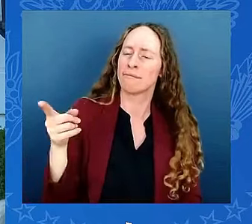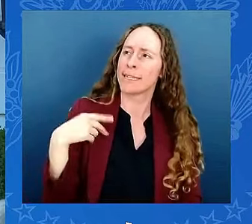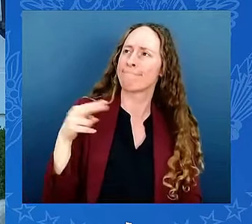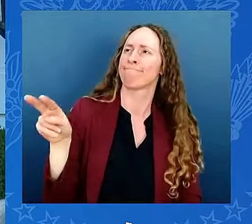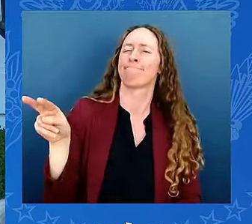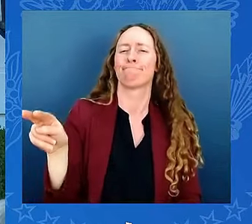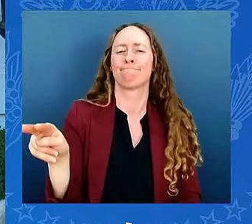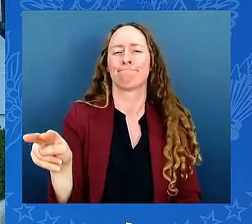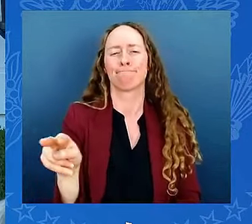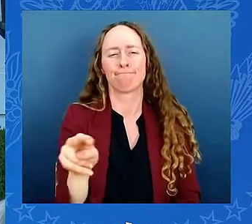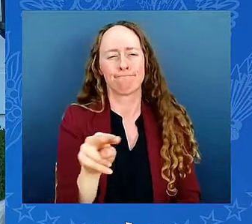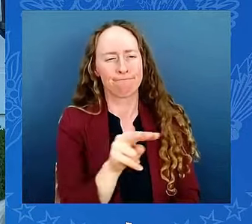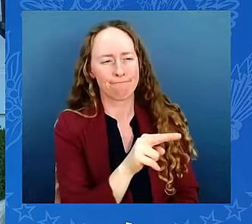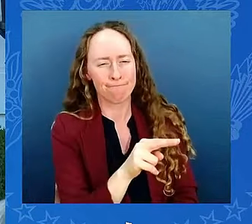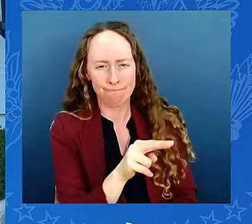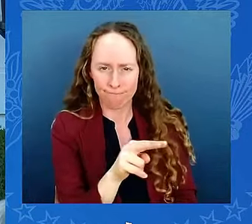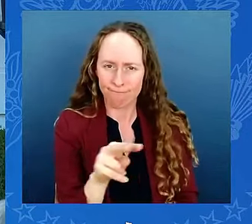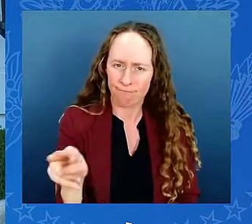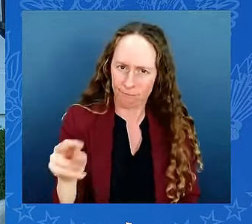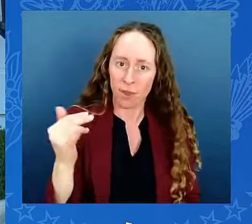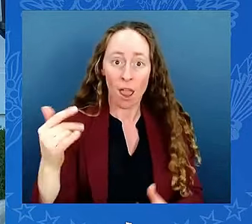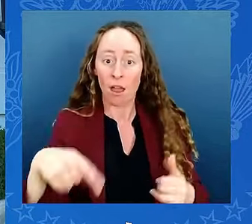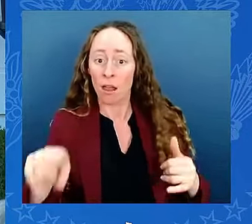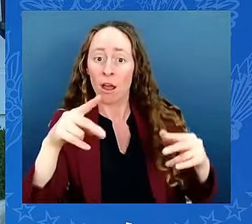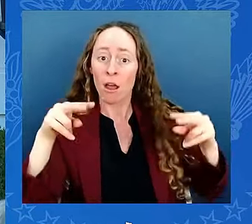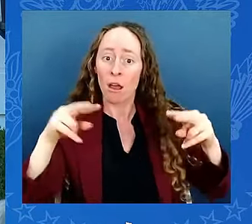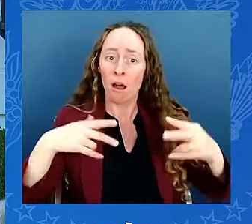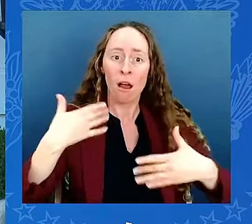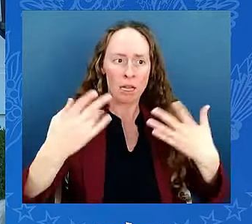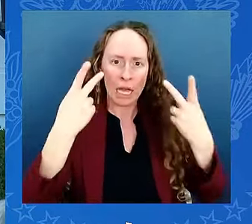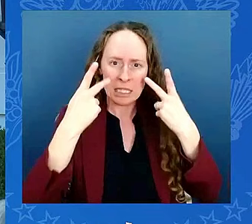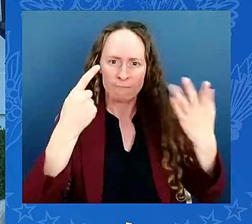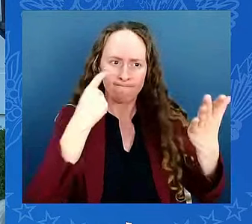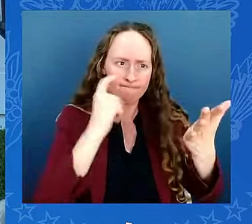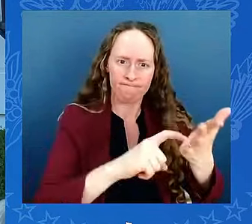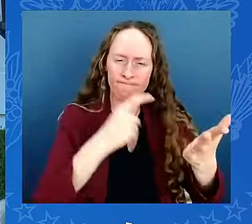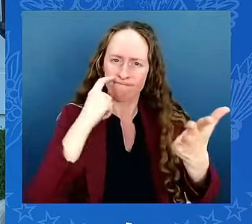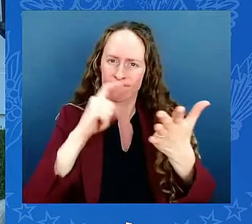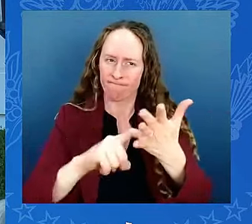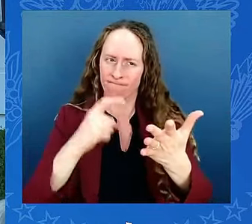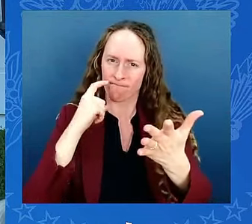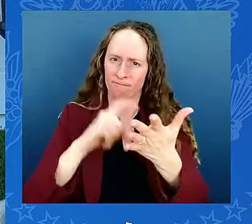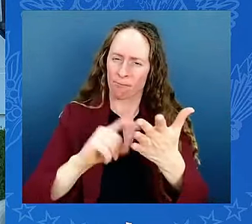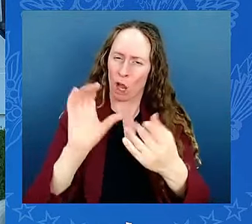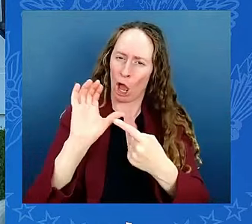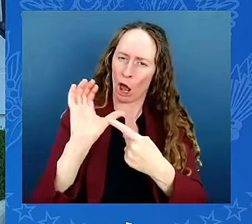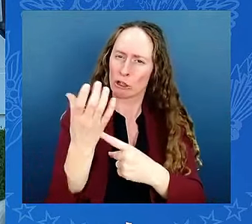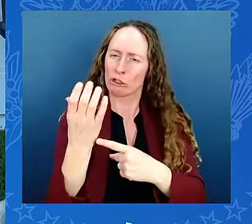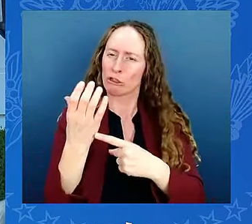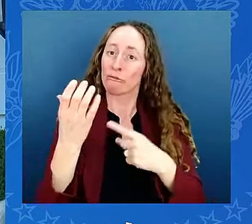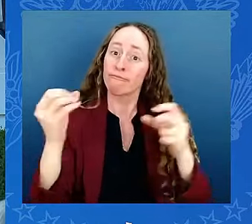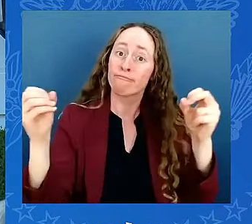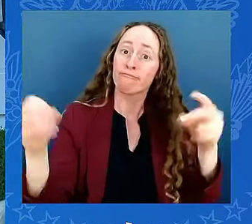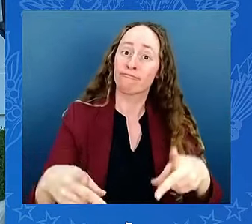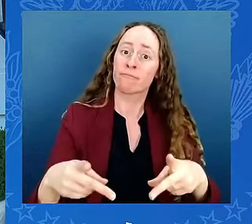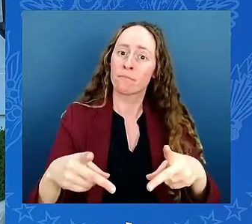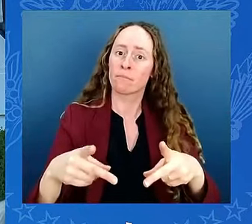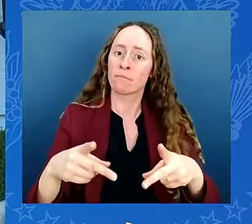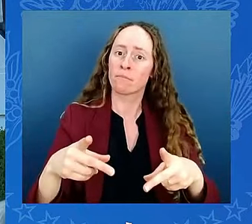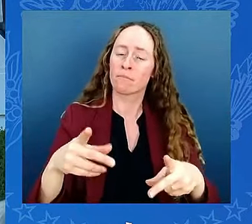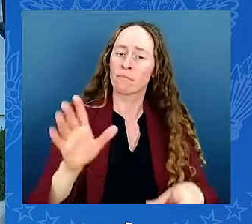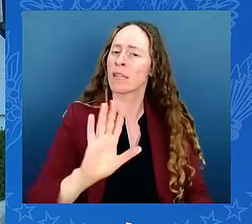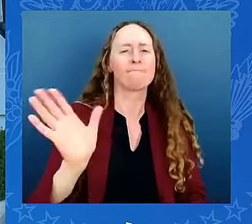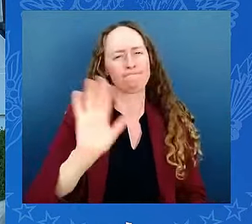culture and speaking its name. We started holding public hearings, despite